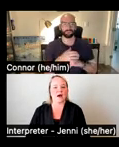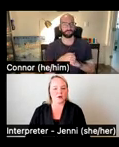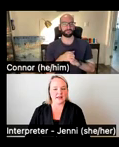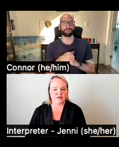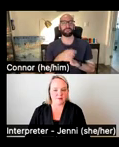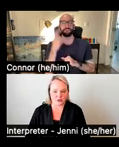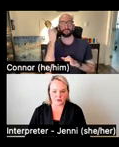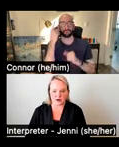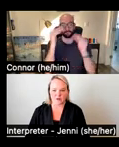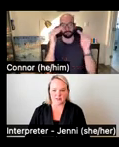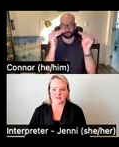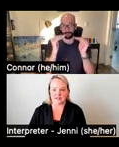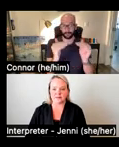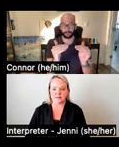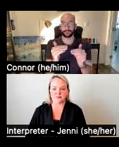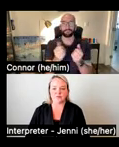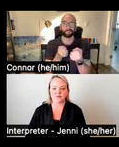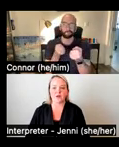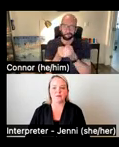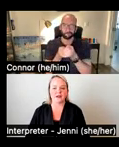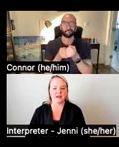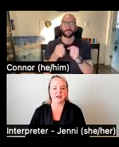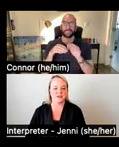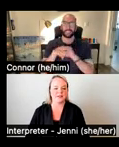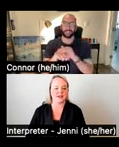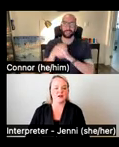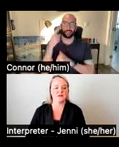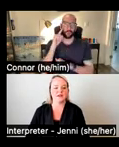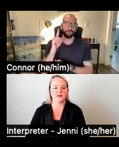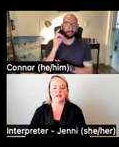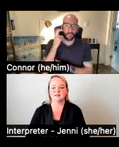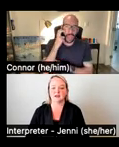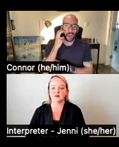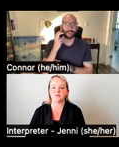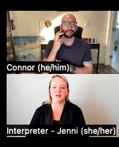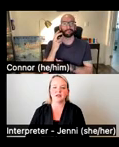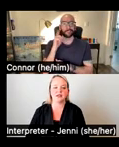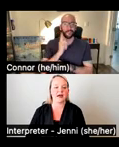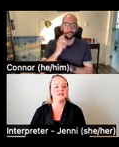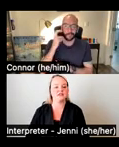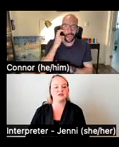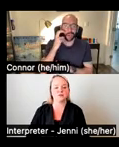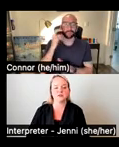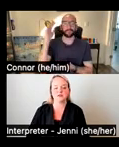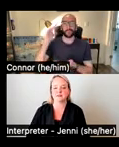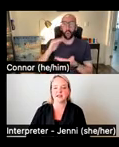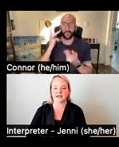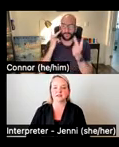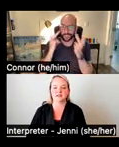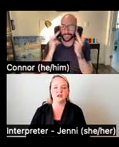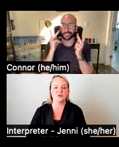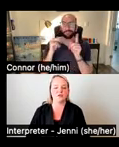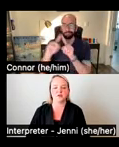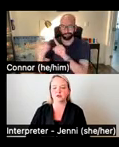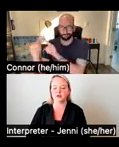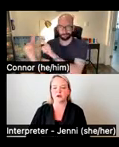So I already have my picture there, obviously, but underneath there is some descriptive